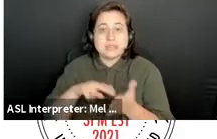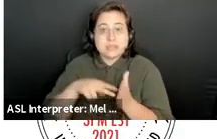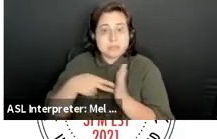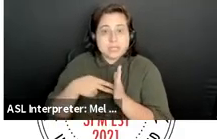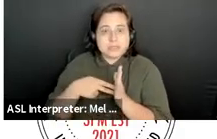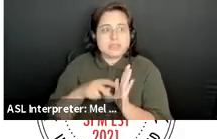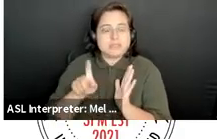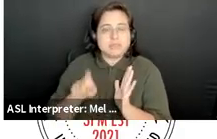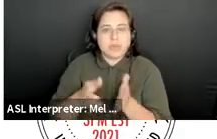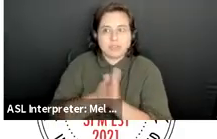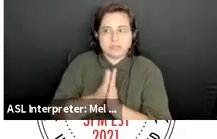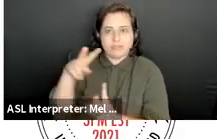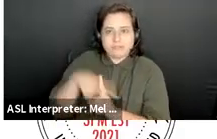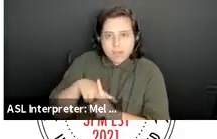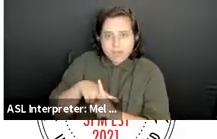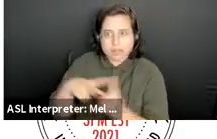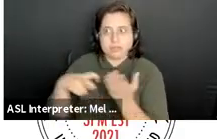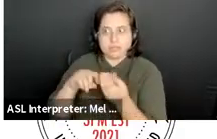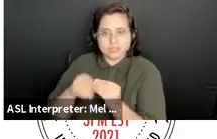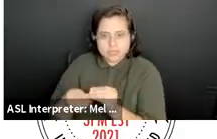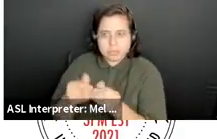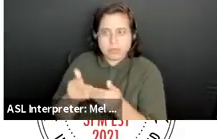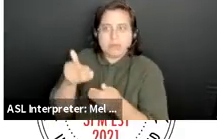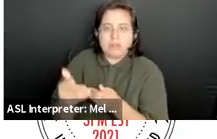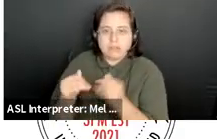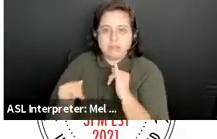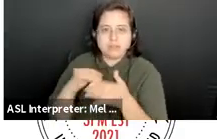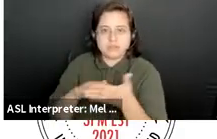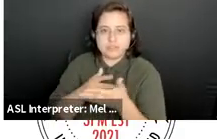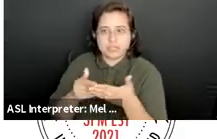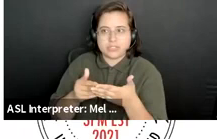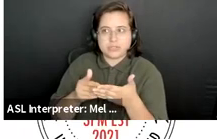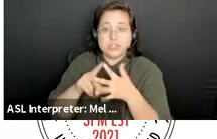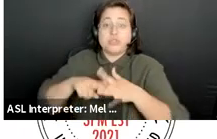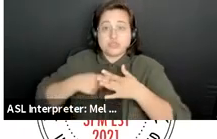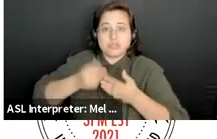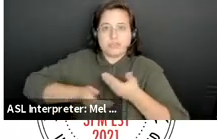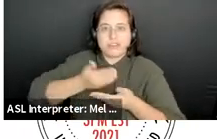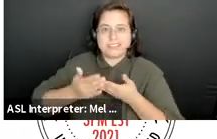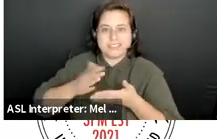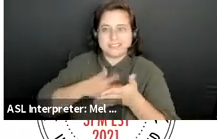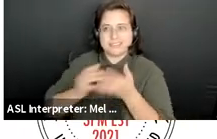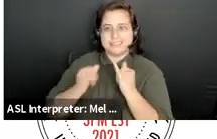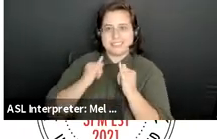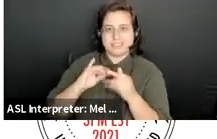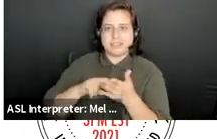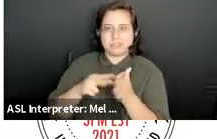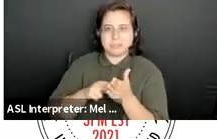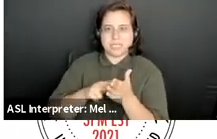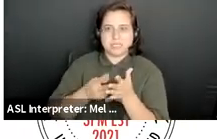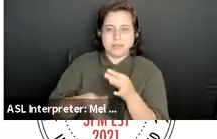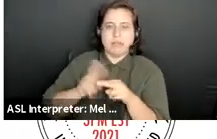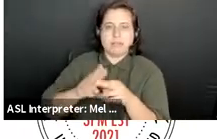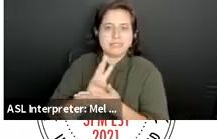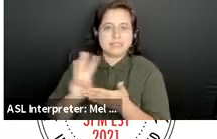petition filed to get the receipt number so you can schedule the interview. So you can start the process of scheduling the interview, which is going to take another 6 weeks in order to do the